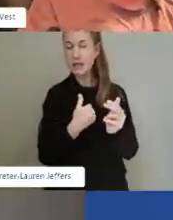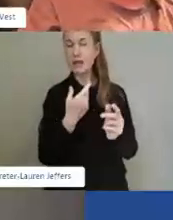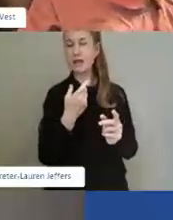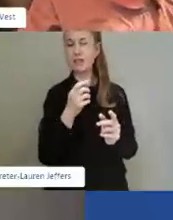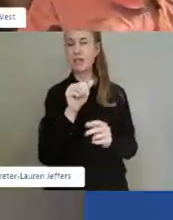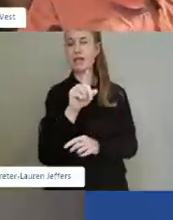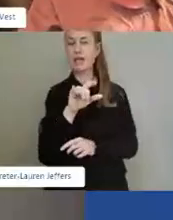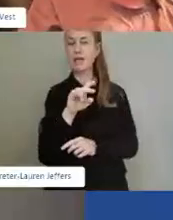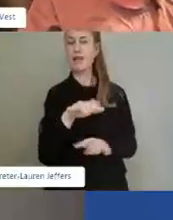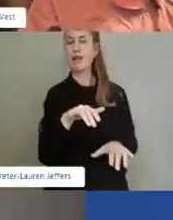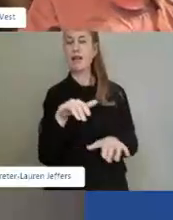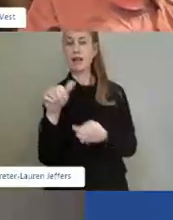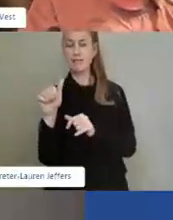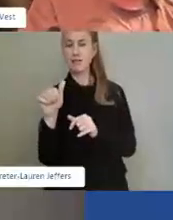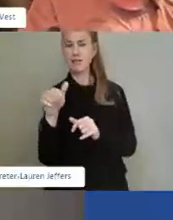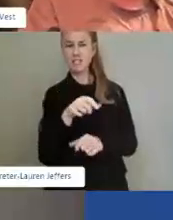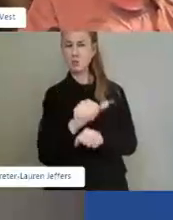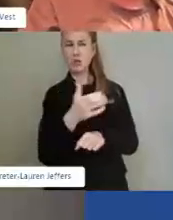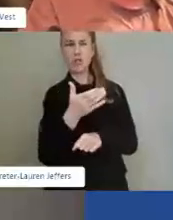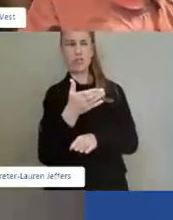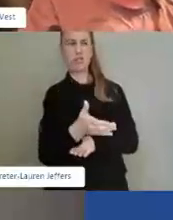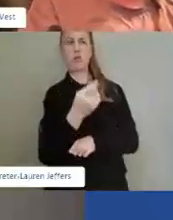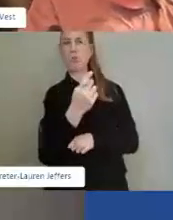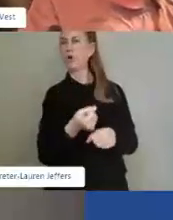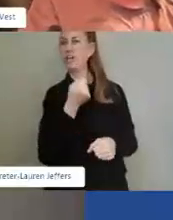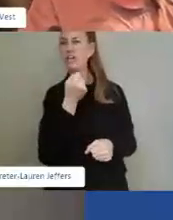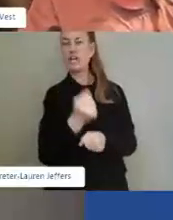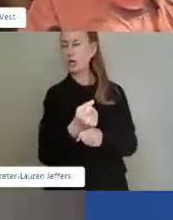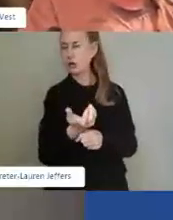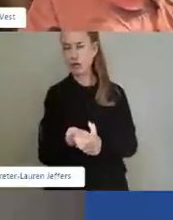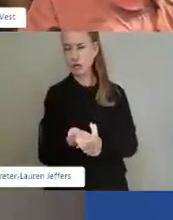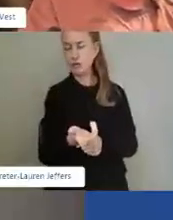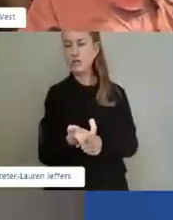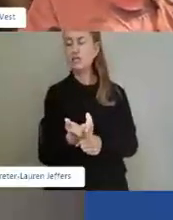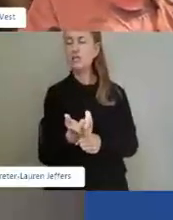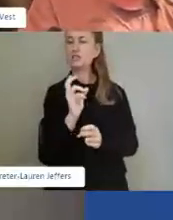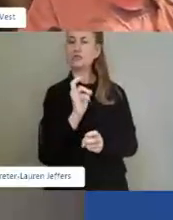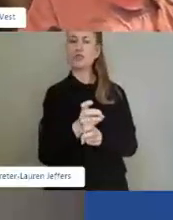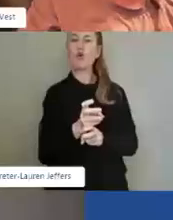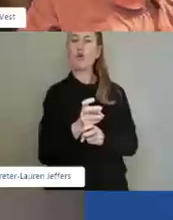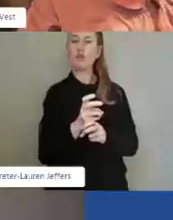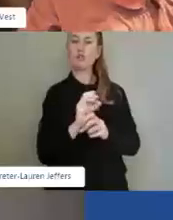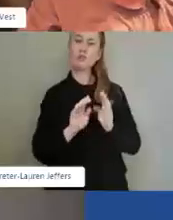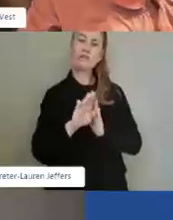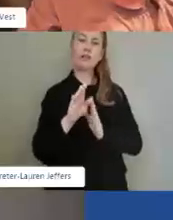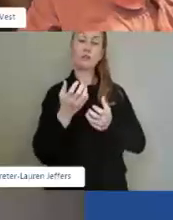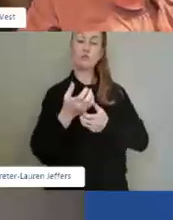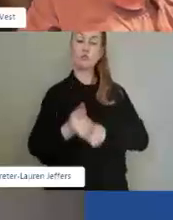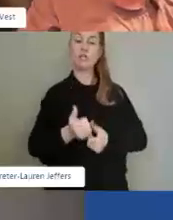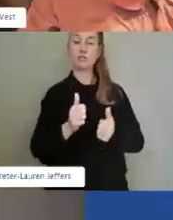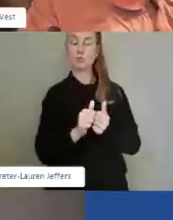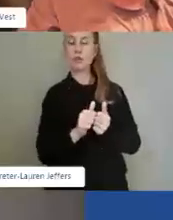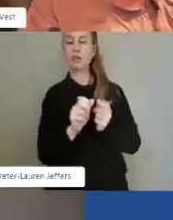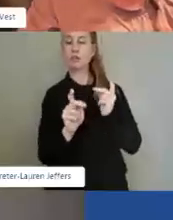administrator leave again, and she'd only been there for a little over a year. So, you know, it's hard to build that trust with those administrators